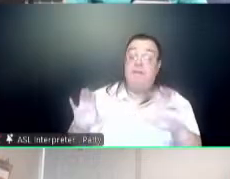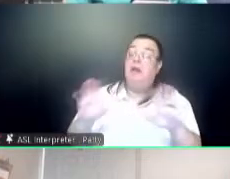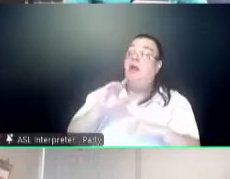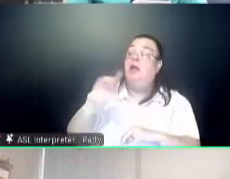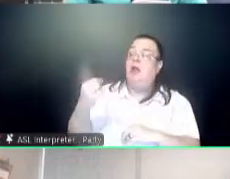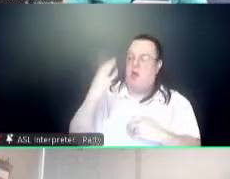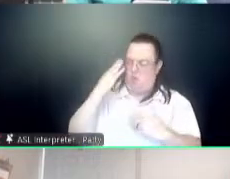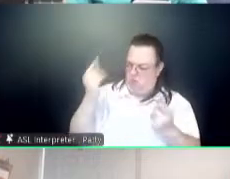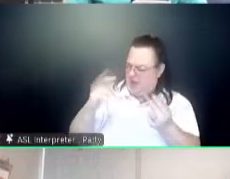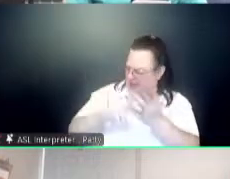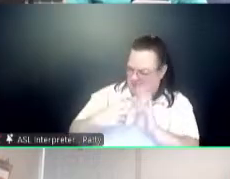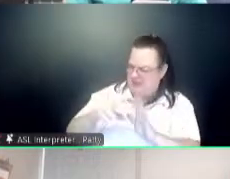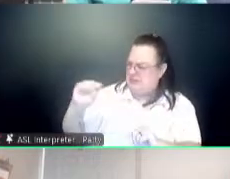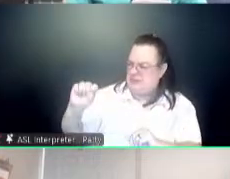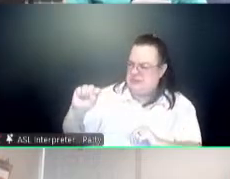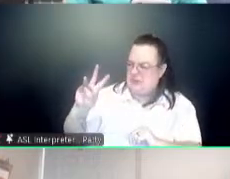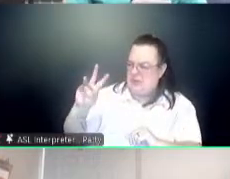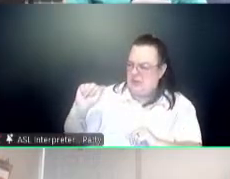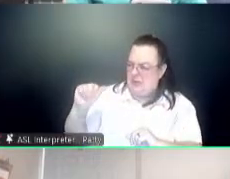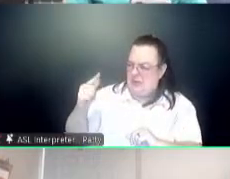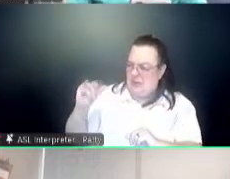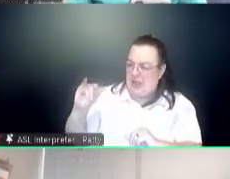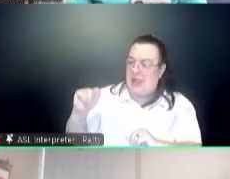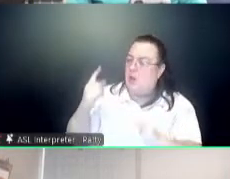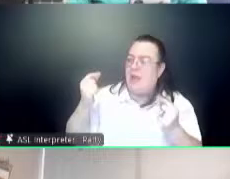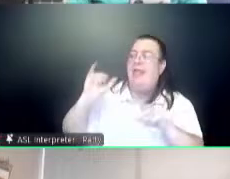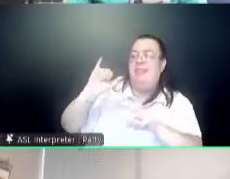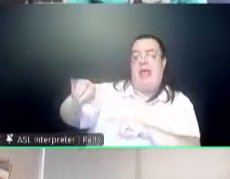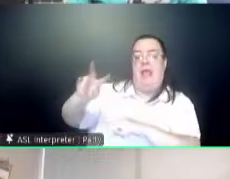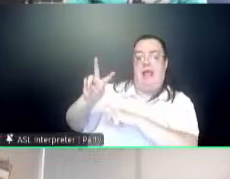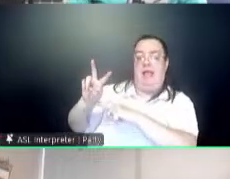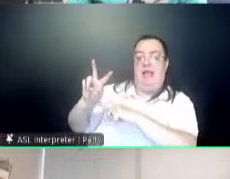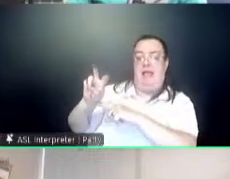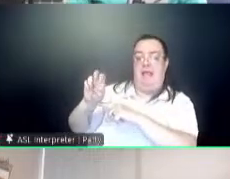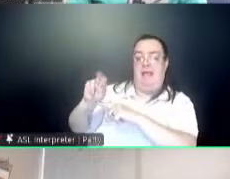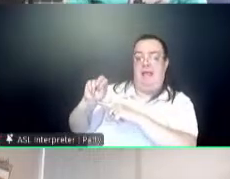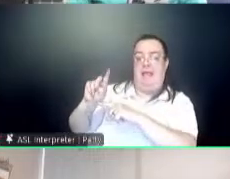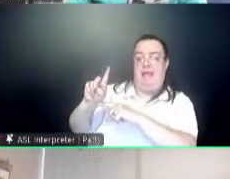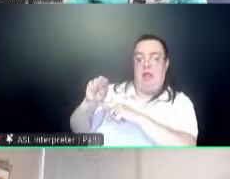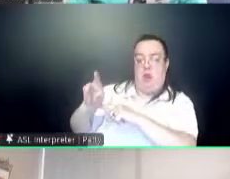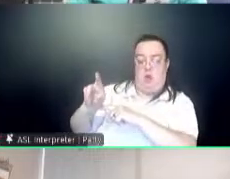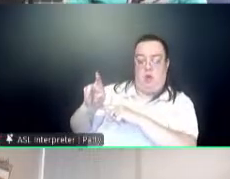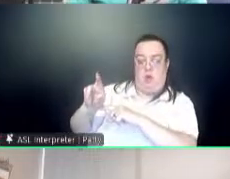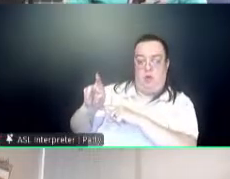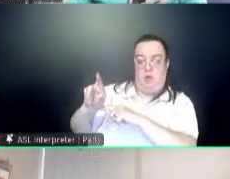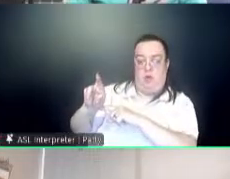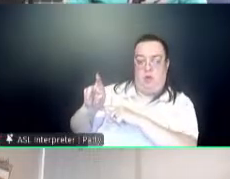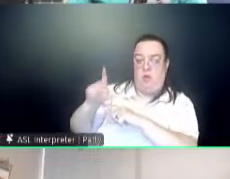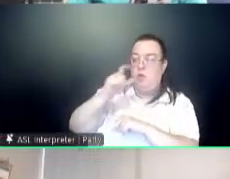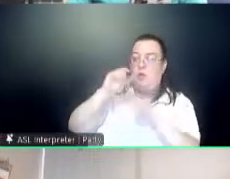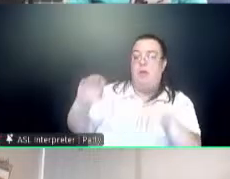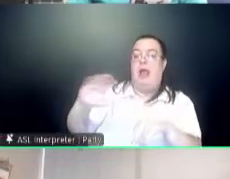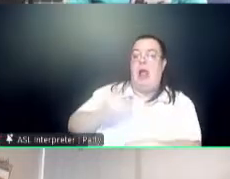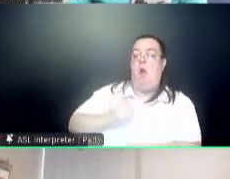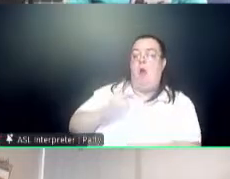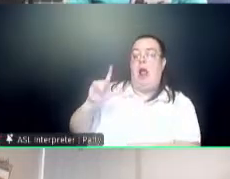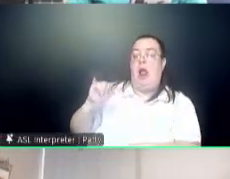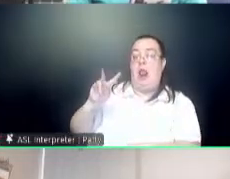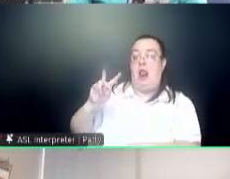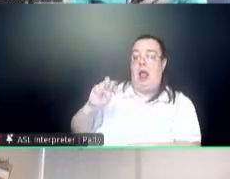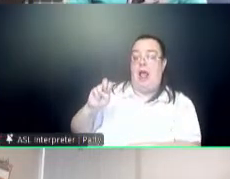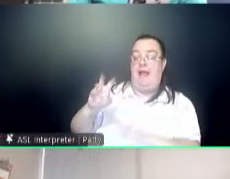Swagit is the vendor that put our live meetings on our town